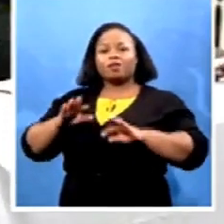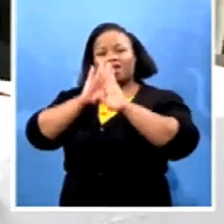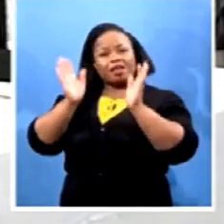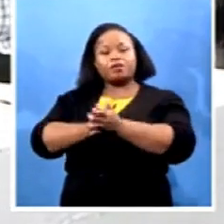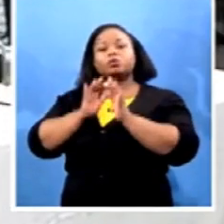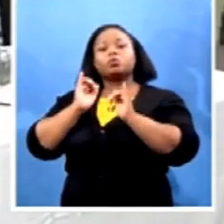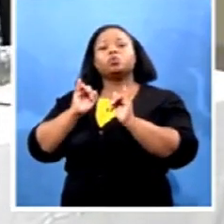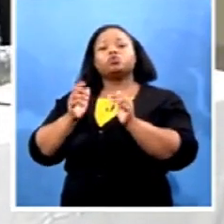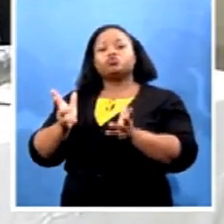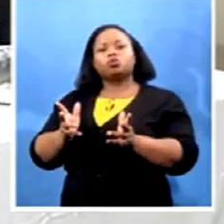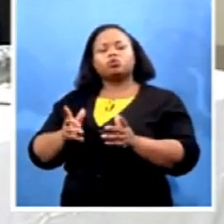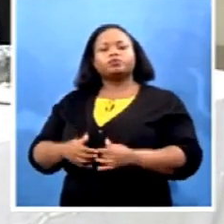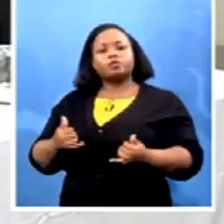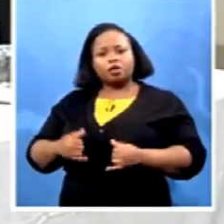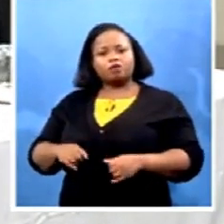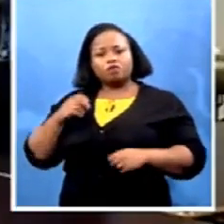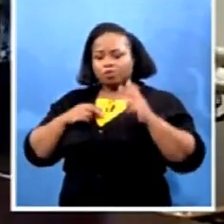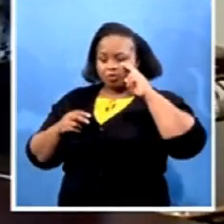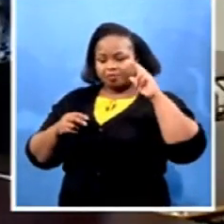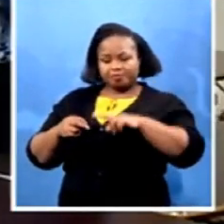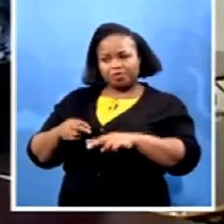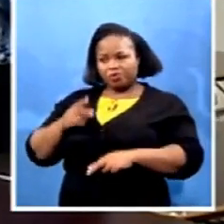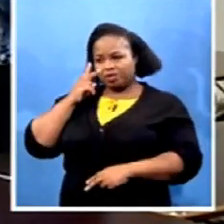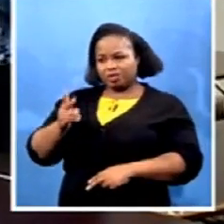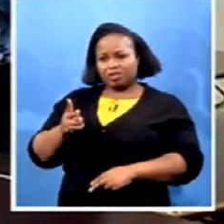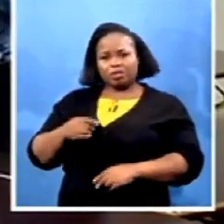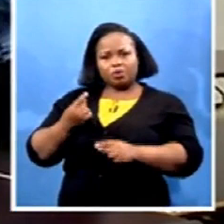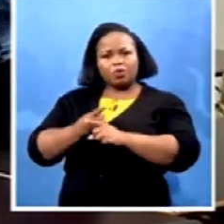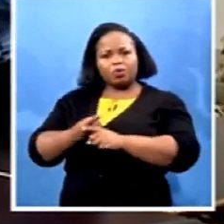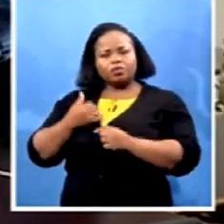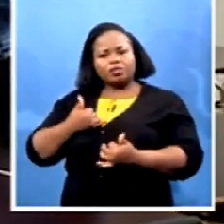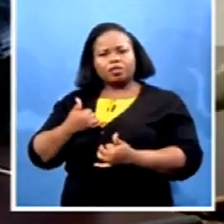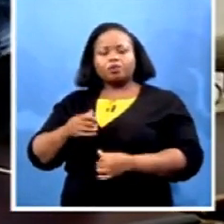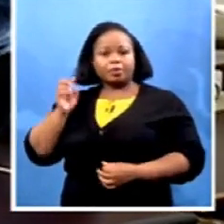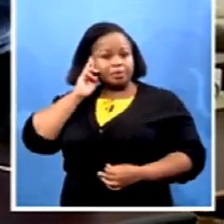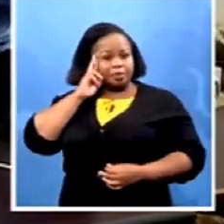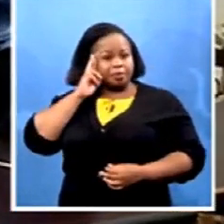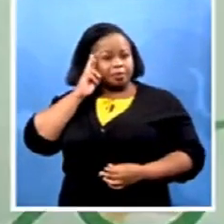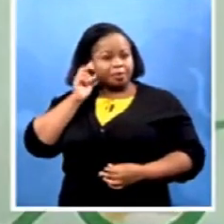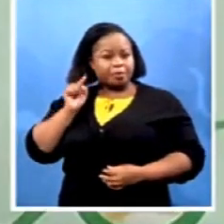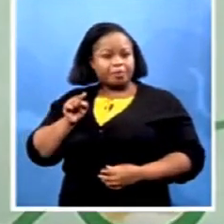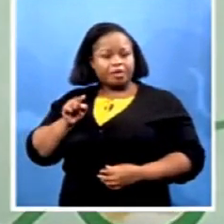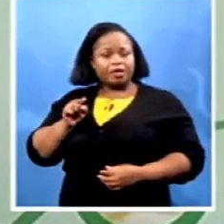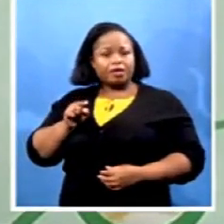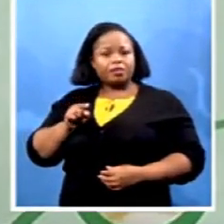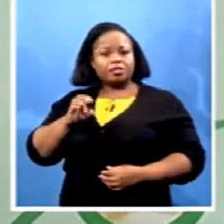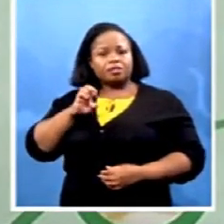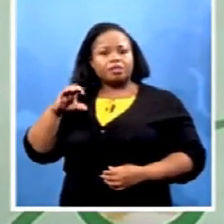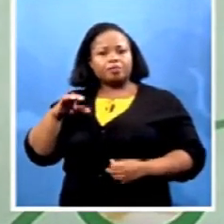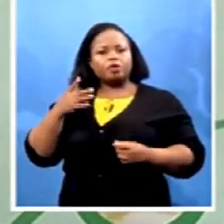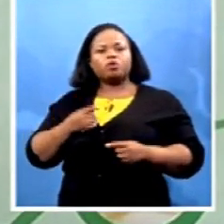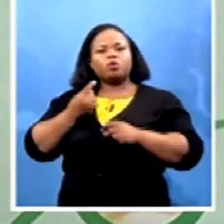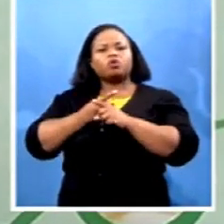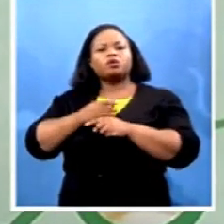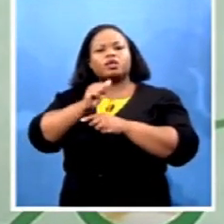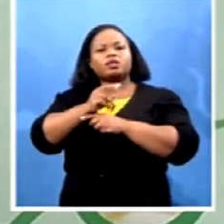when we plan these deployments, let's get people to remember, the ANC is for the people. The ANC identifies societal problems and provide